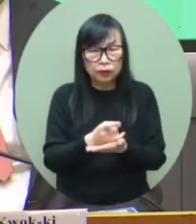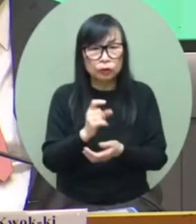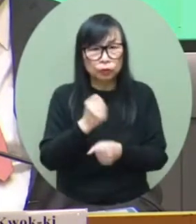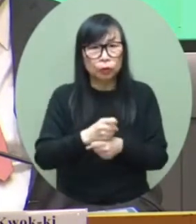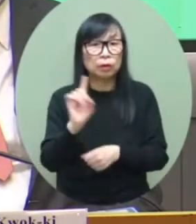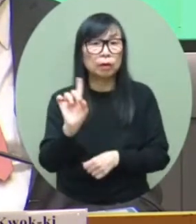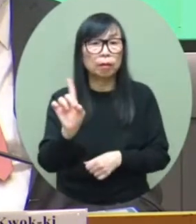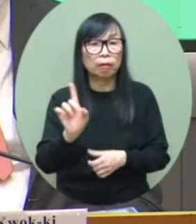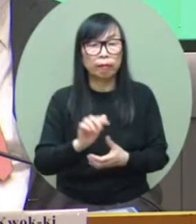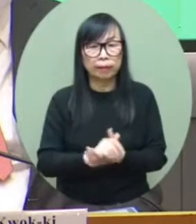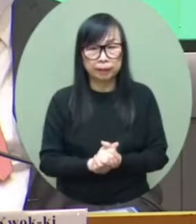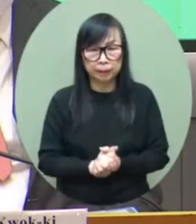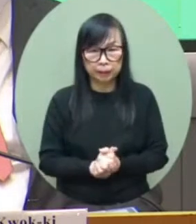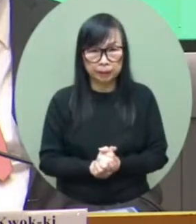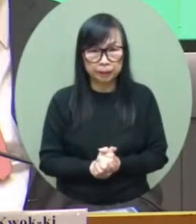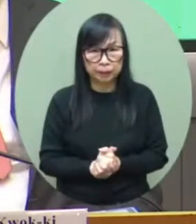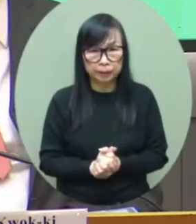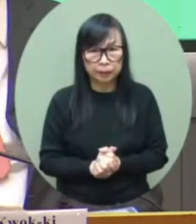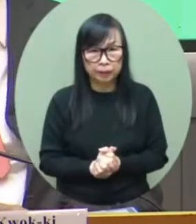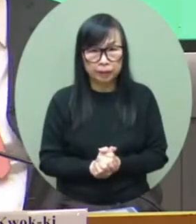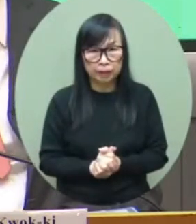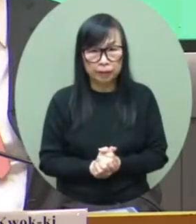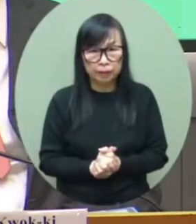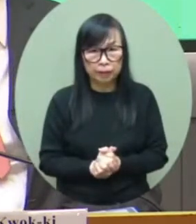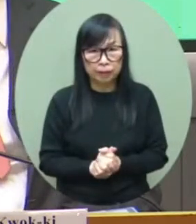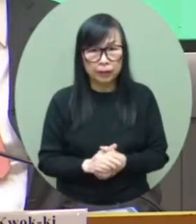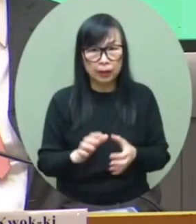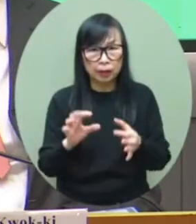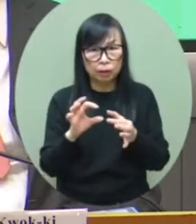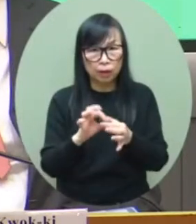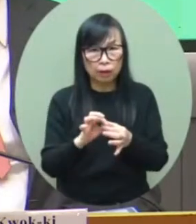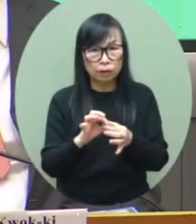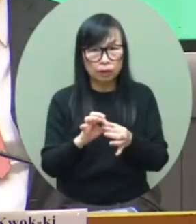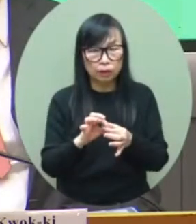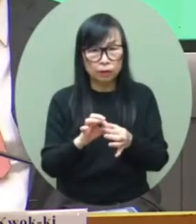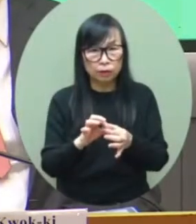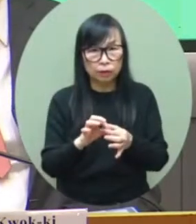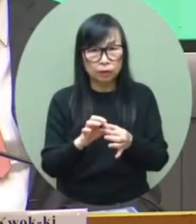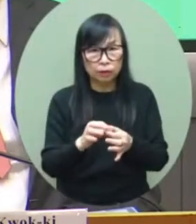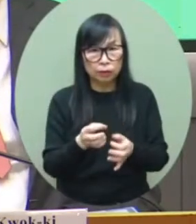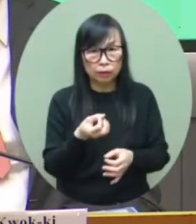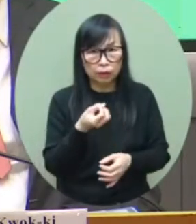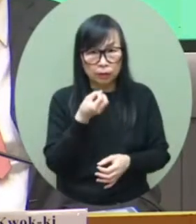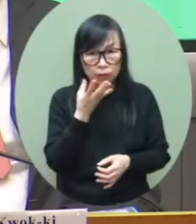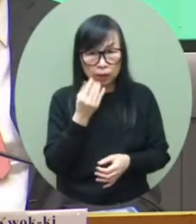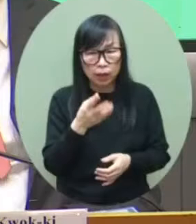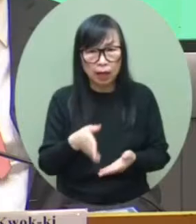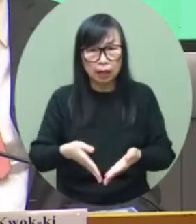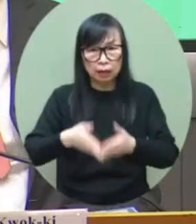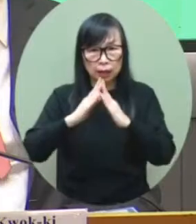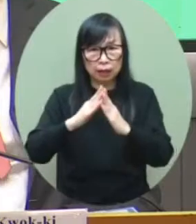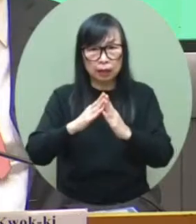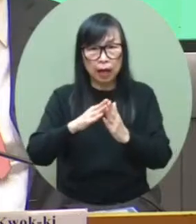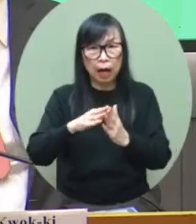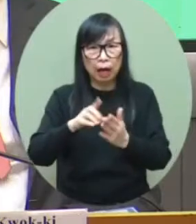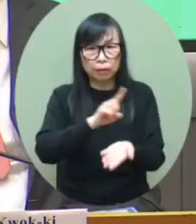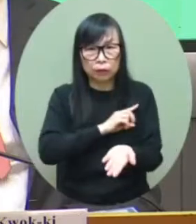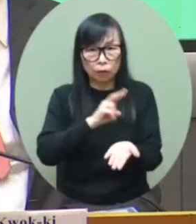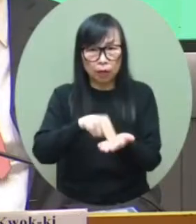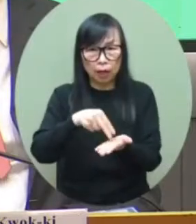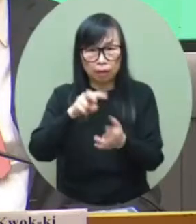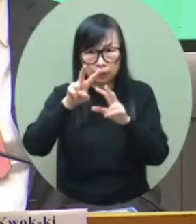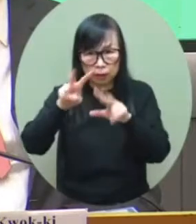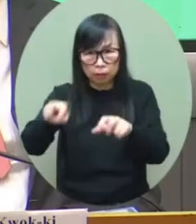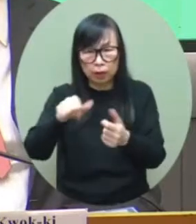Regarding the suggestion of doing an independent investigation, my position has been made very clear.